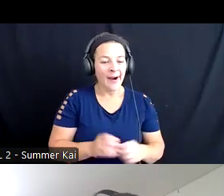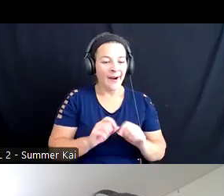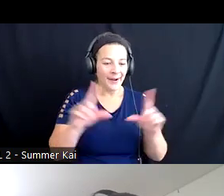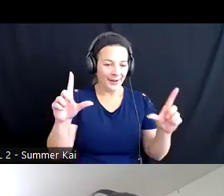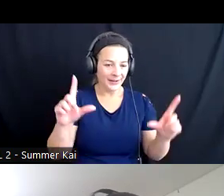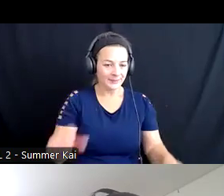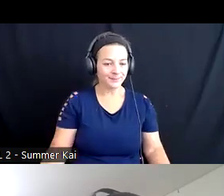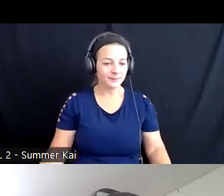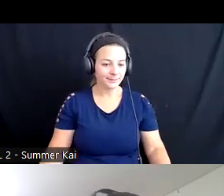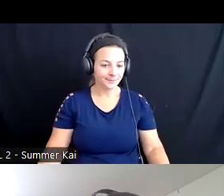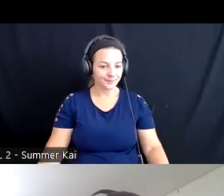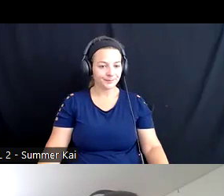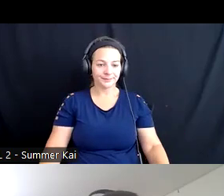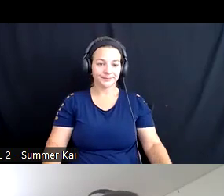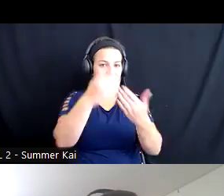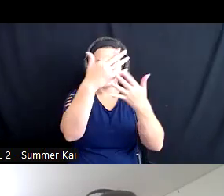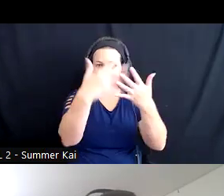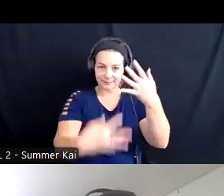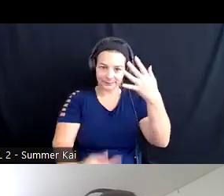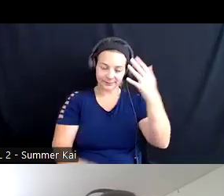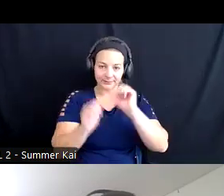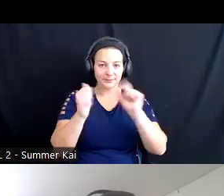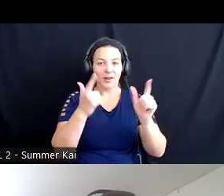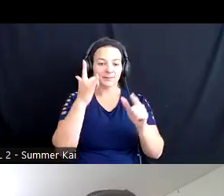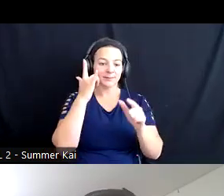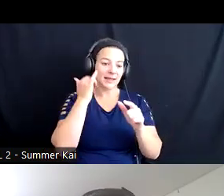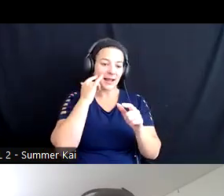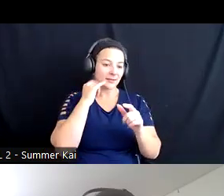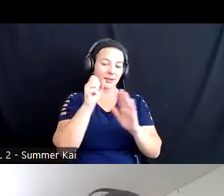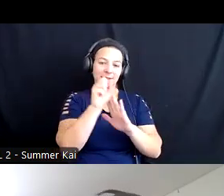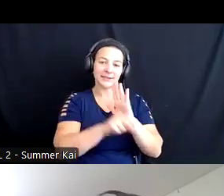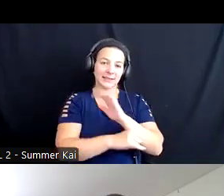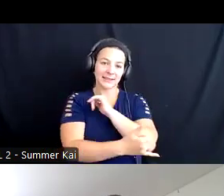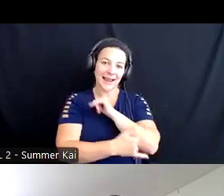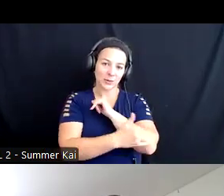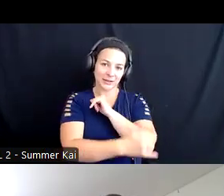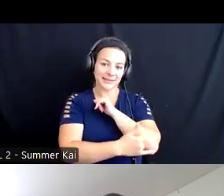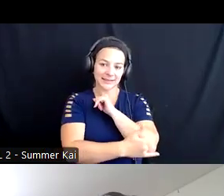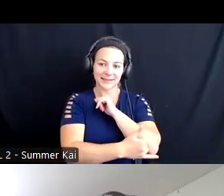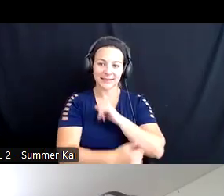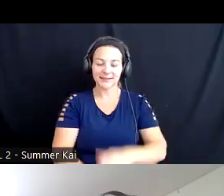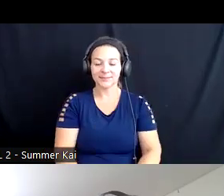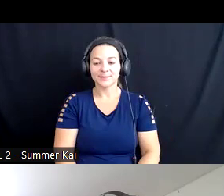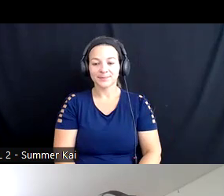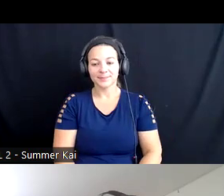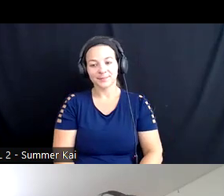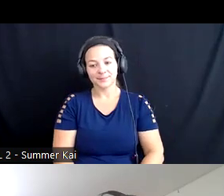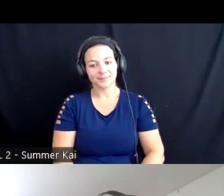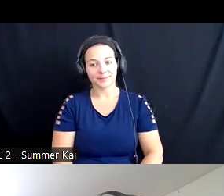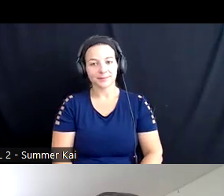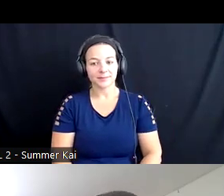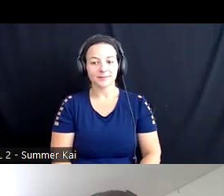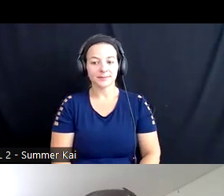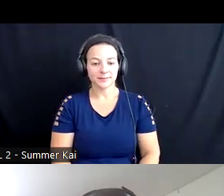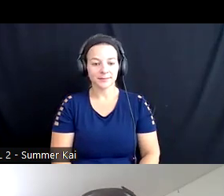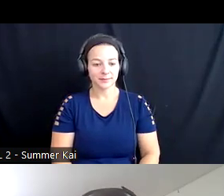up, we are provided with a list of all counties throughout the state of California. So I'm going to start first by